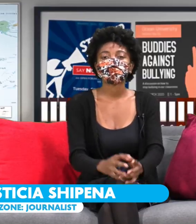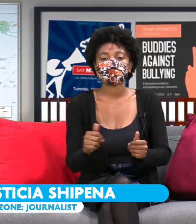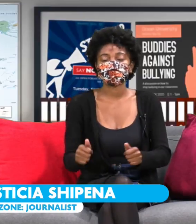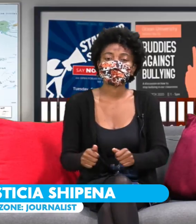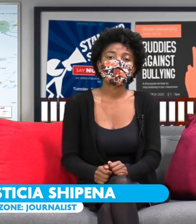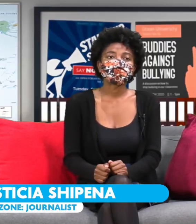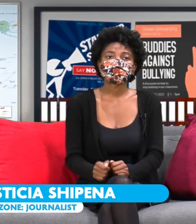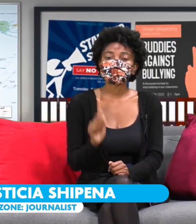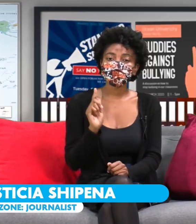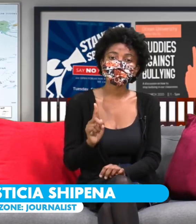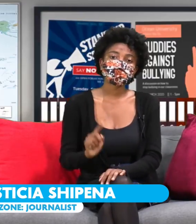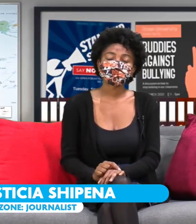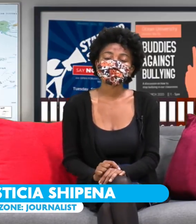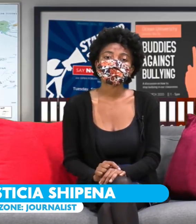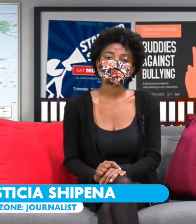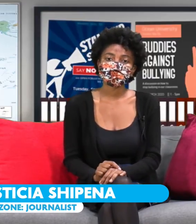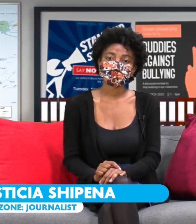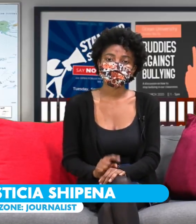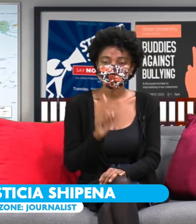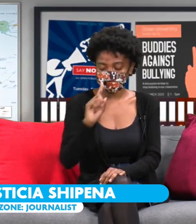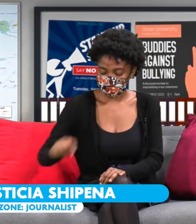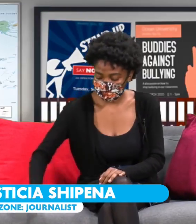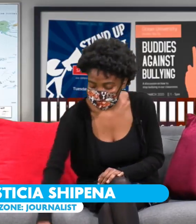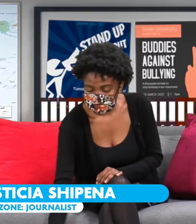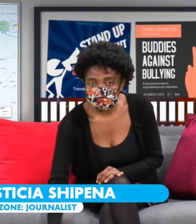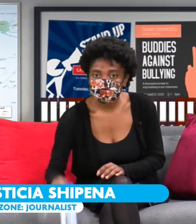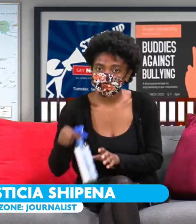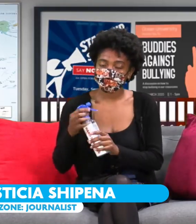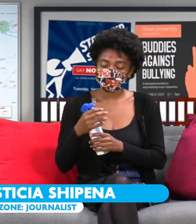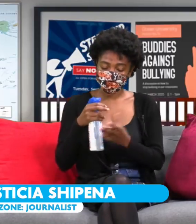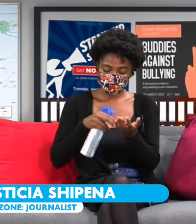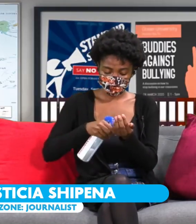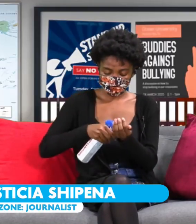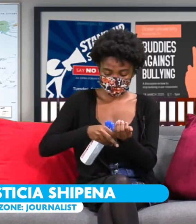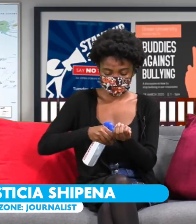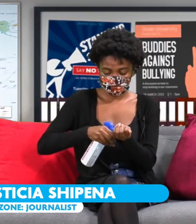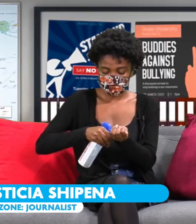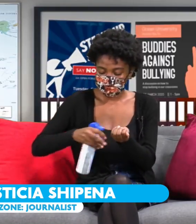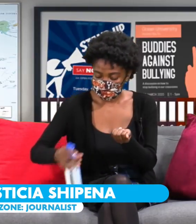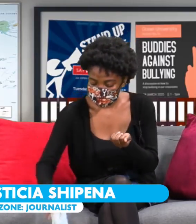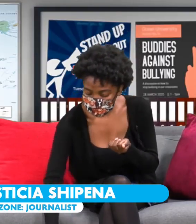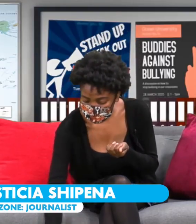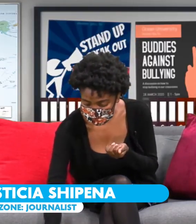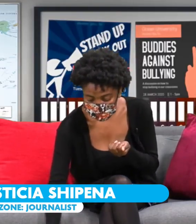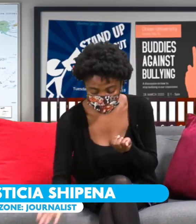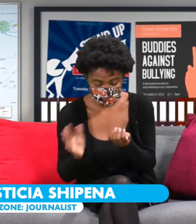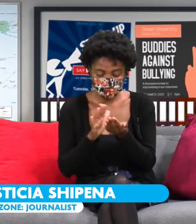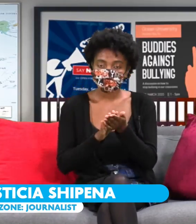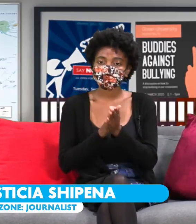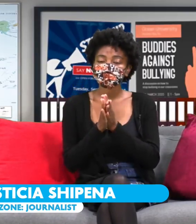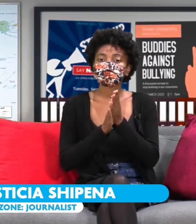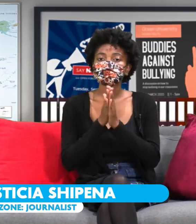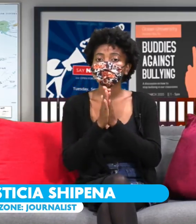of learning so before we get into our exciting lesson let's sanitize our hands so there's no